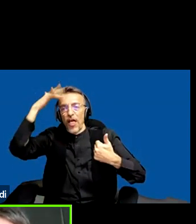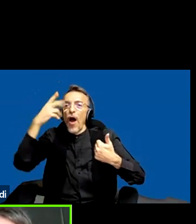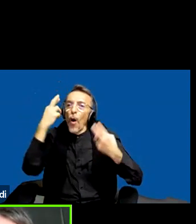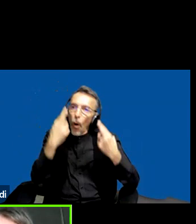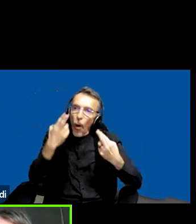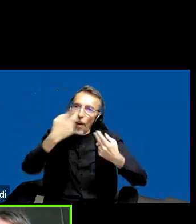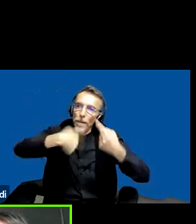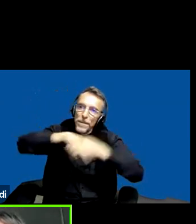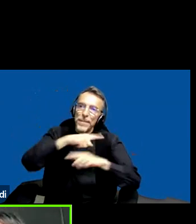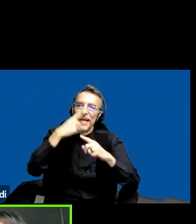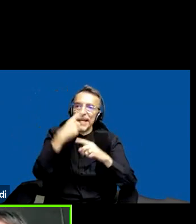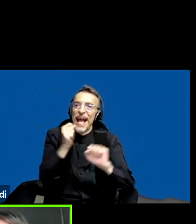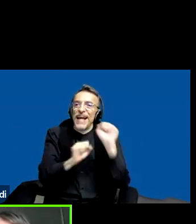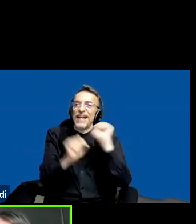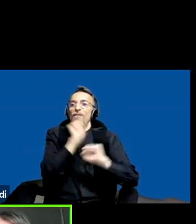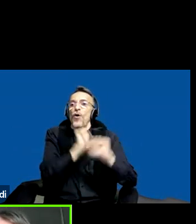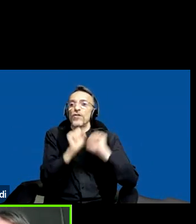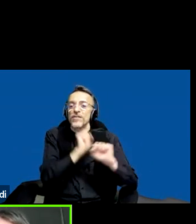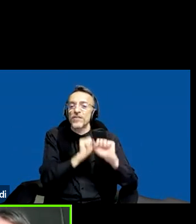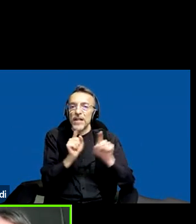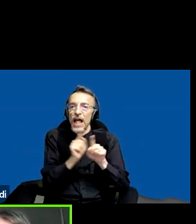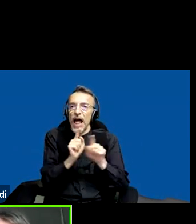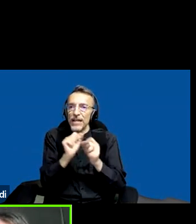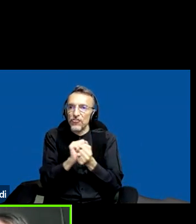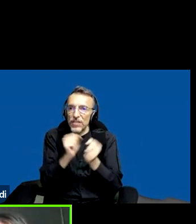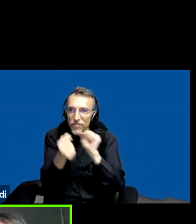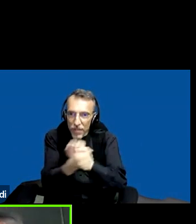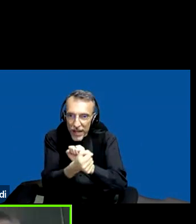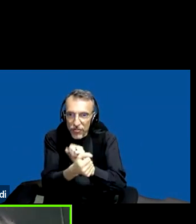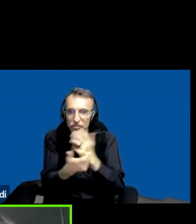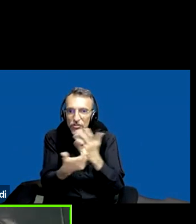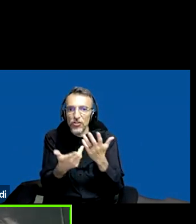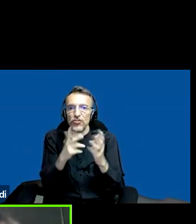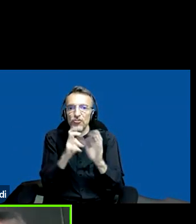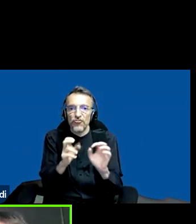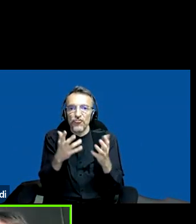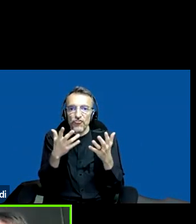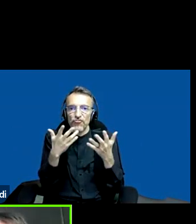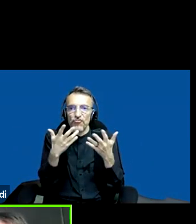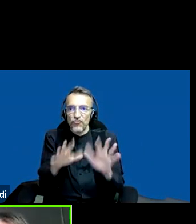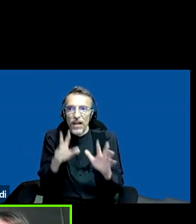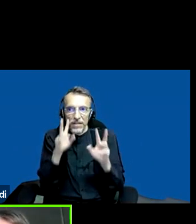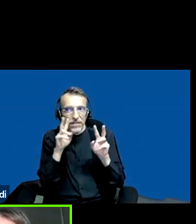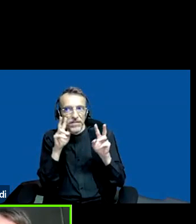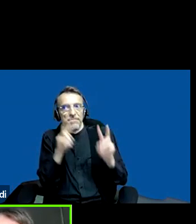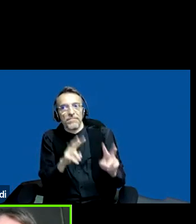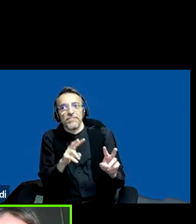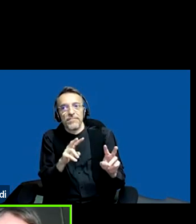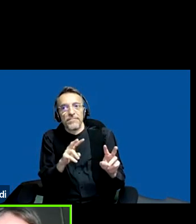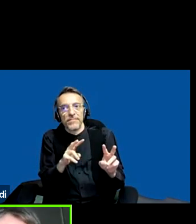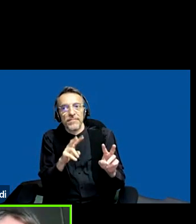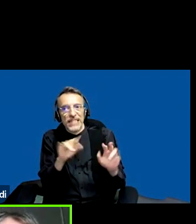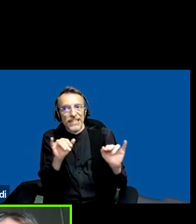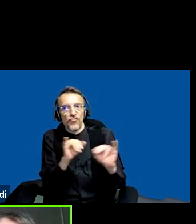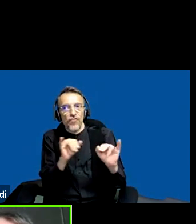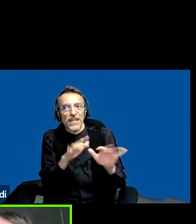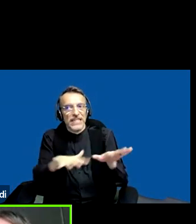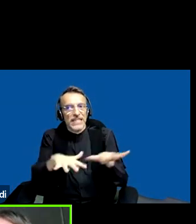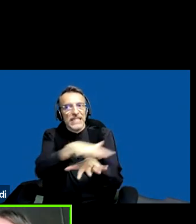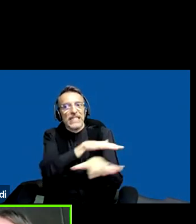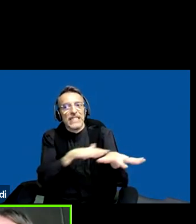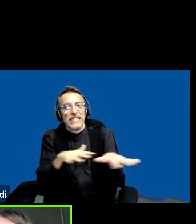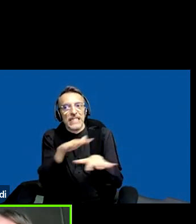can get under the skin of notions like transformation, of not just looking at this awful crisis